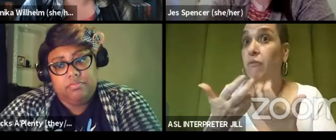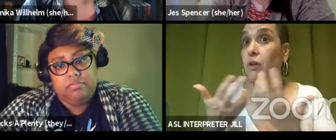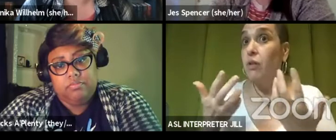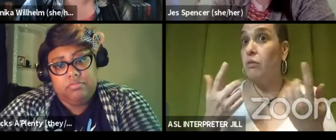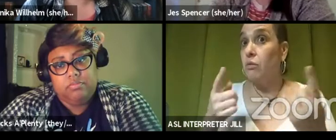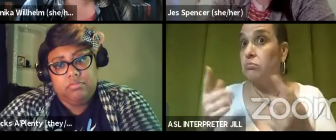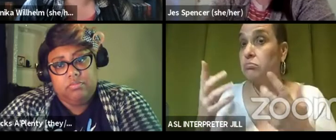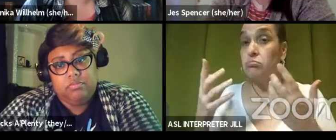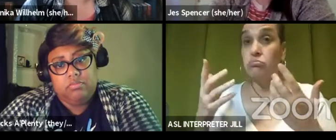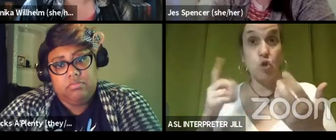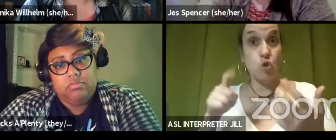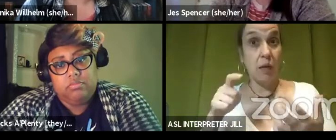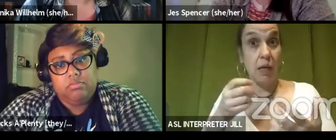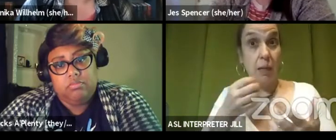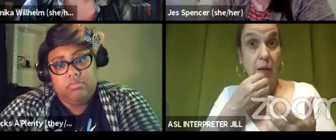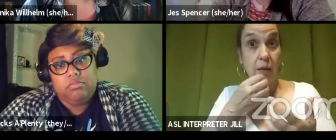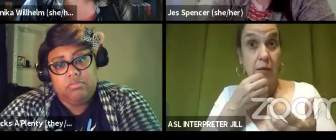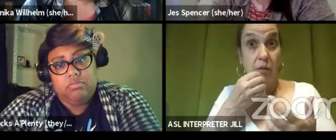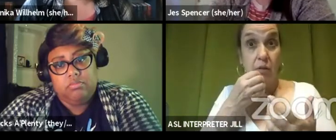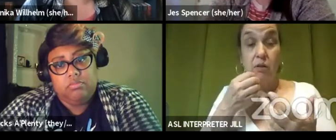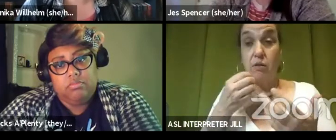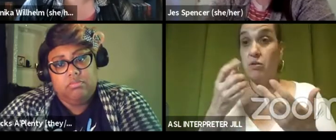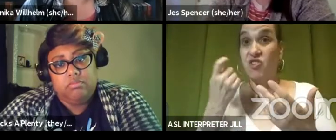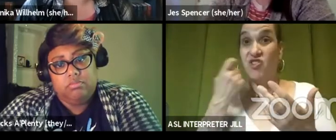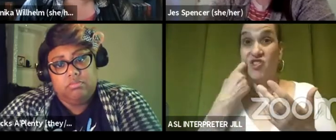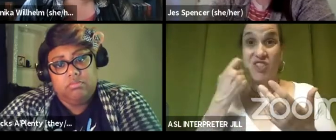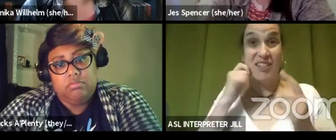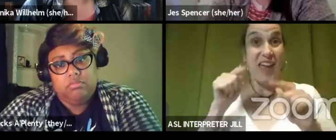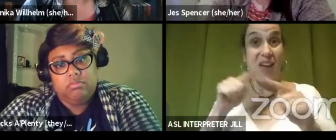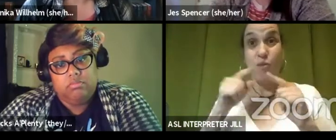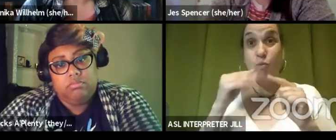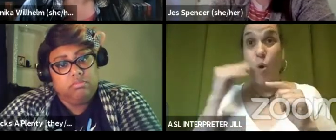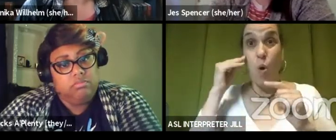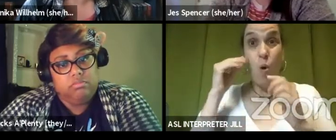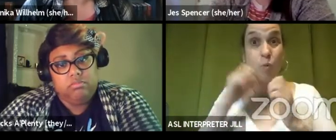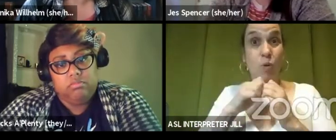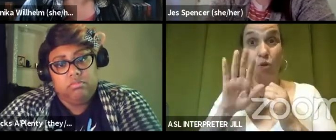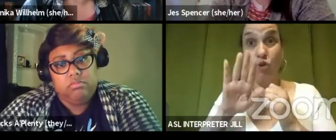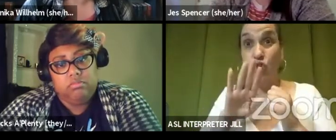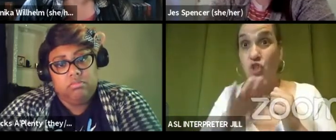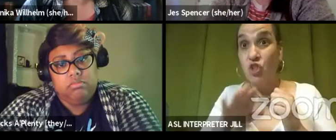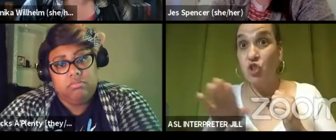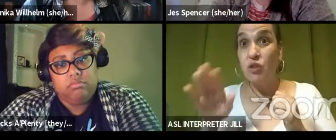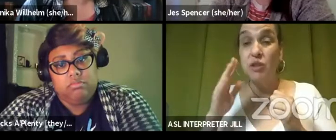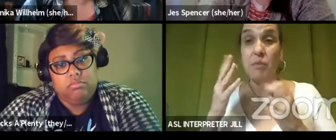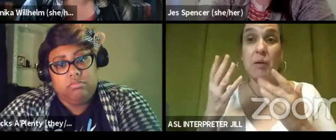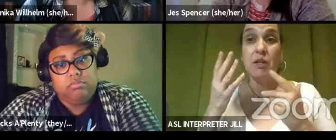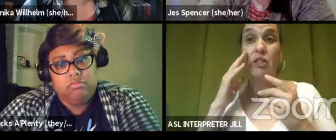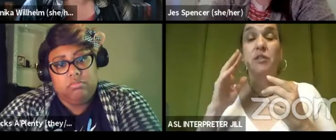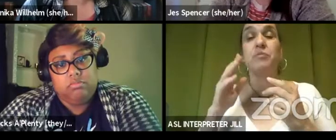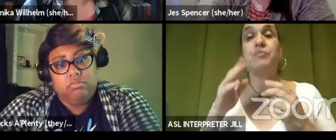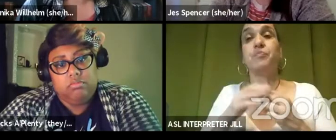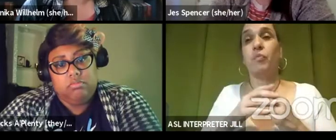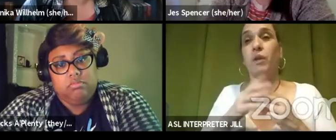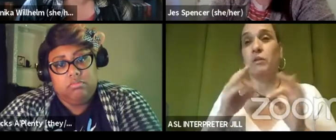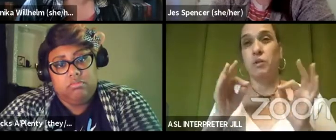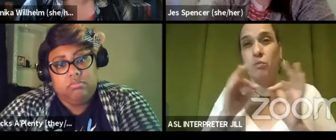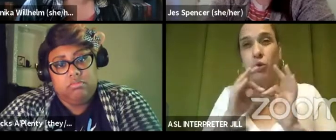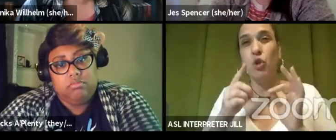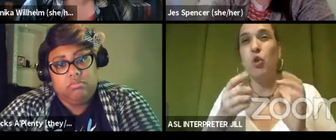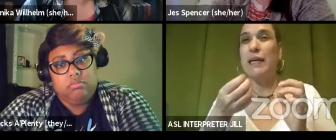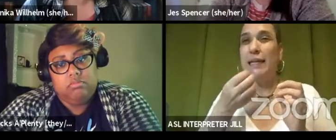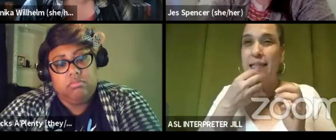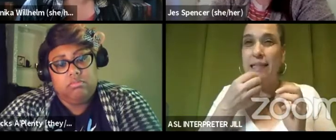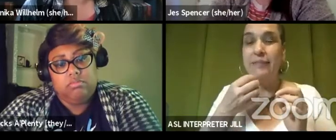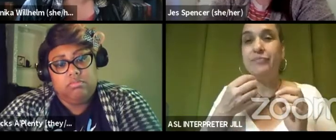You look kind of peaked because you came right from home with your kids. We're just going to have them hold for 5 more minutes. So I'll make sure that you eat and go to the bathroom. I just